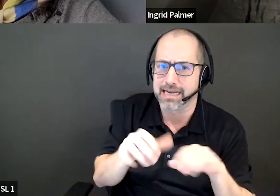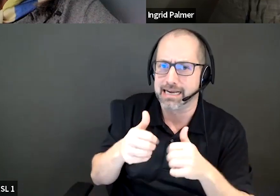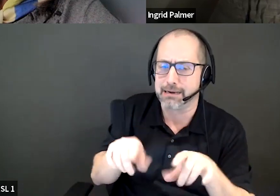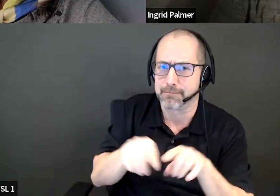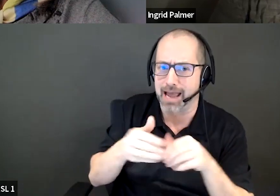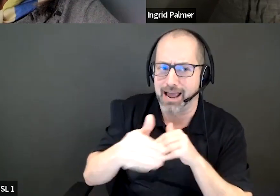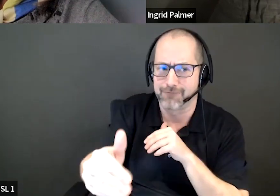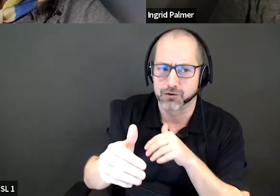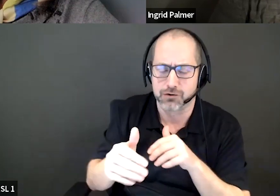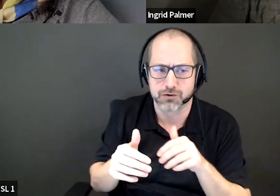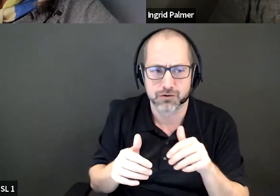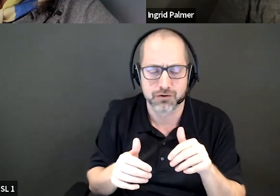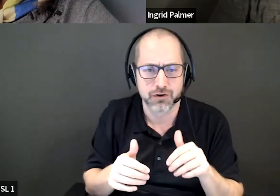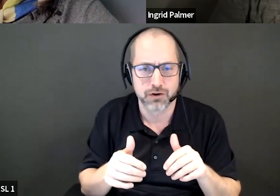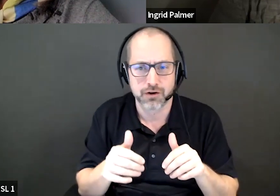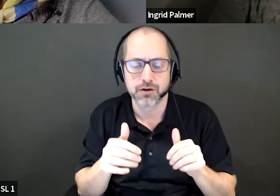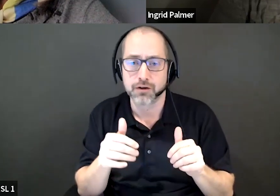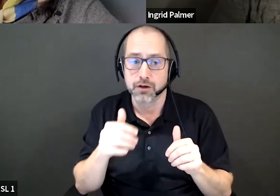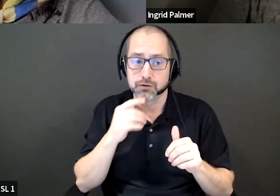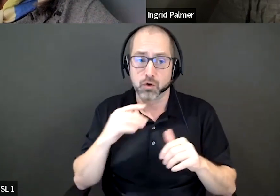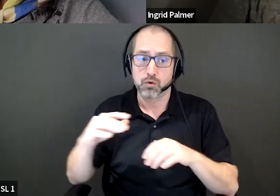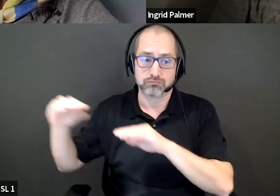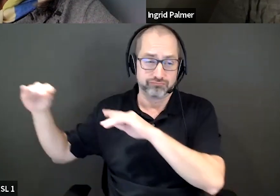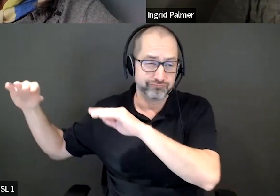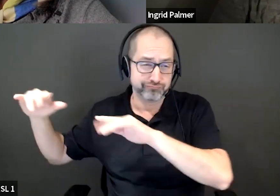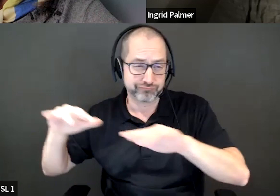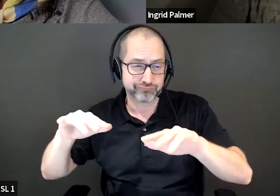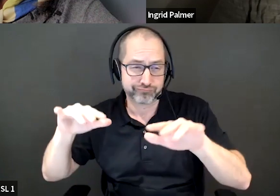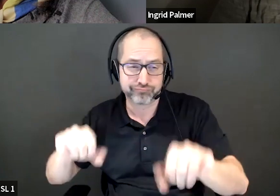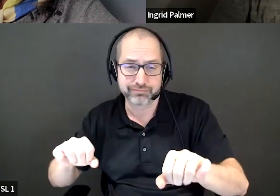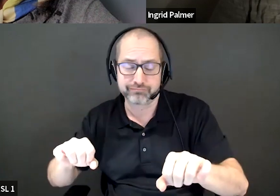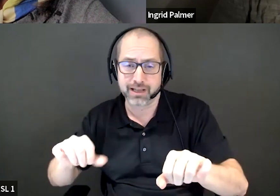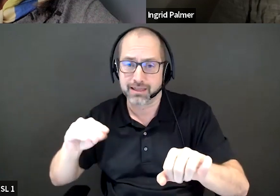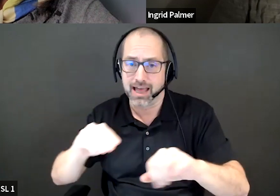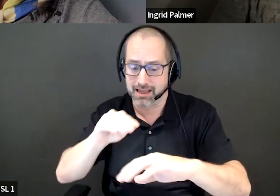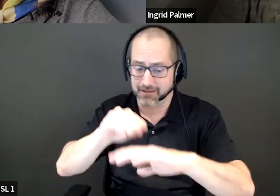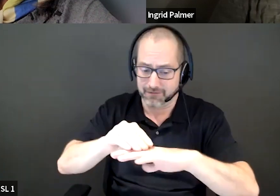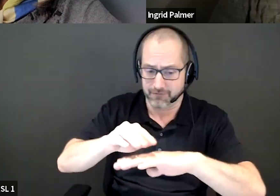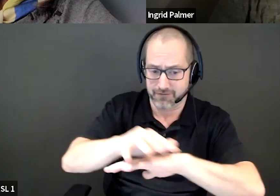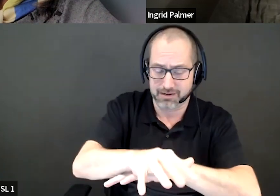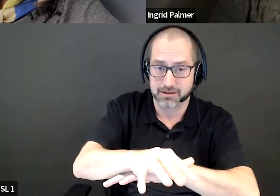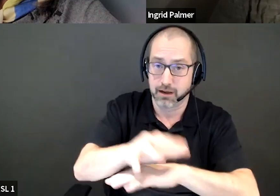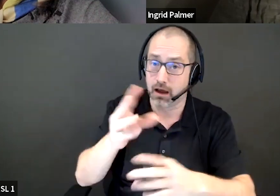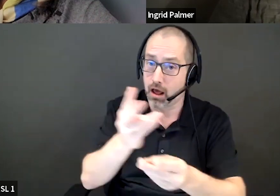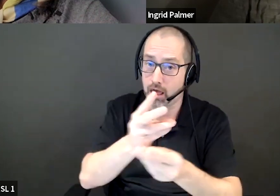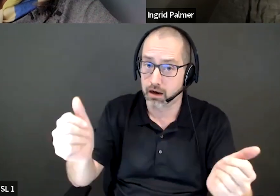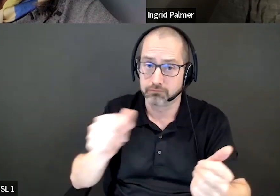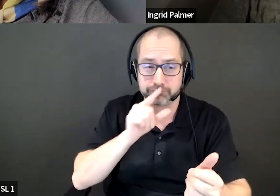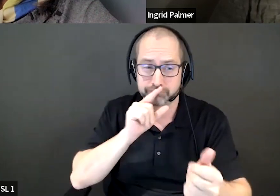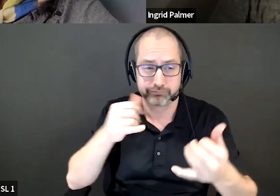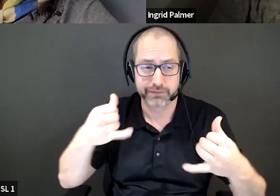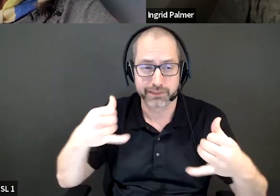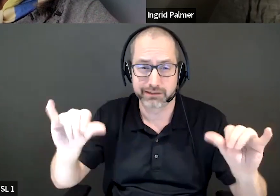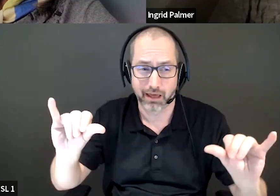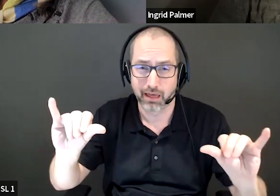it. And the effects of colonization are not past. Its fingers